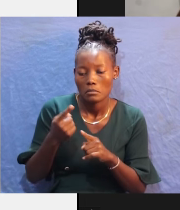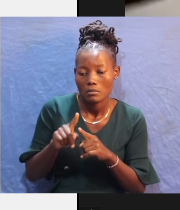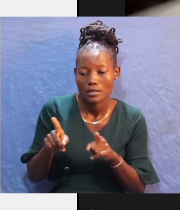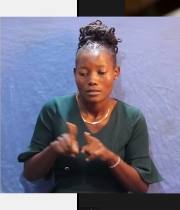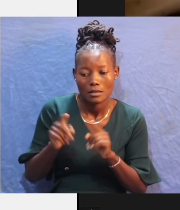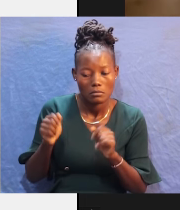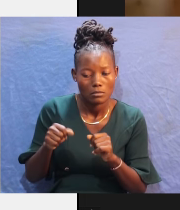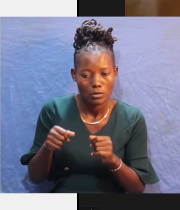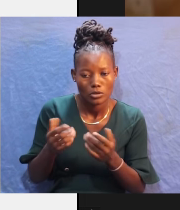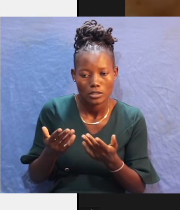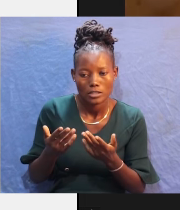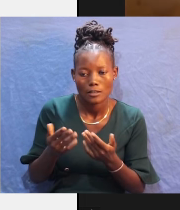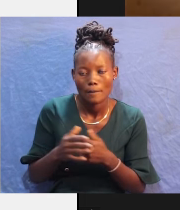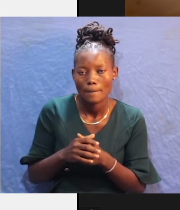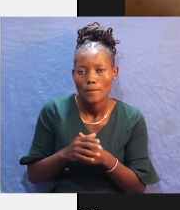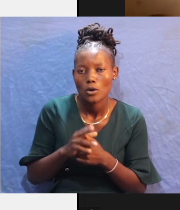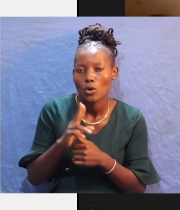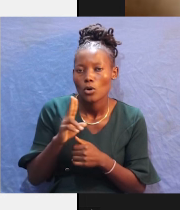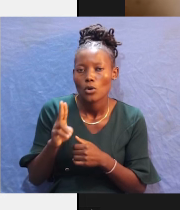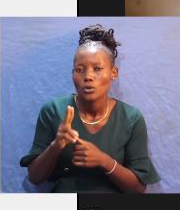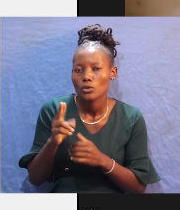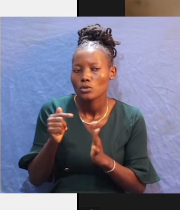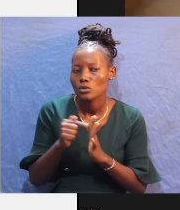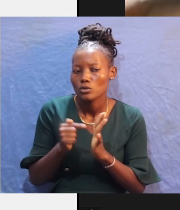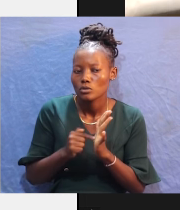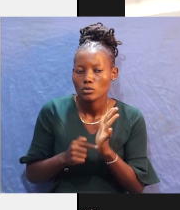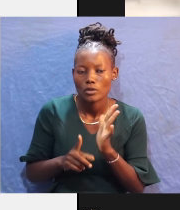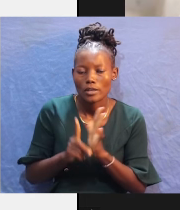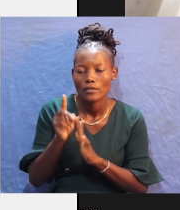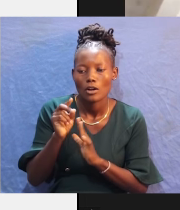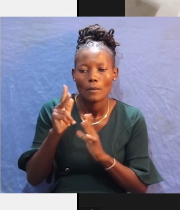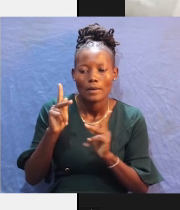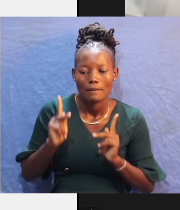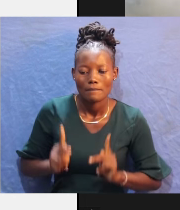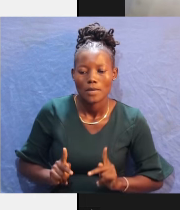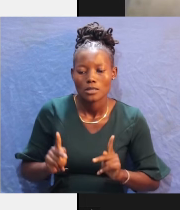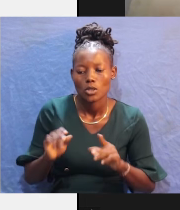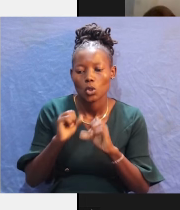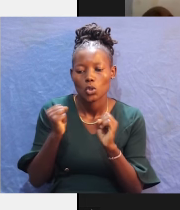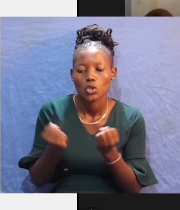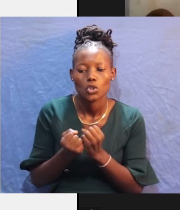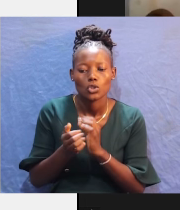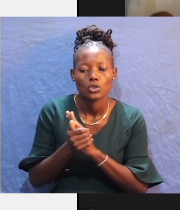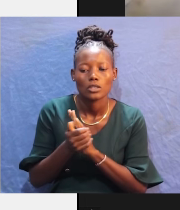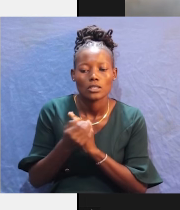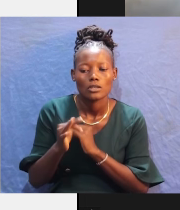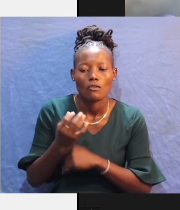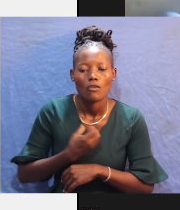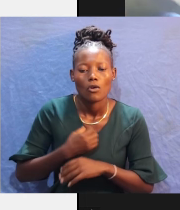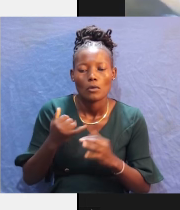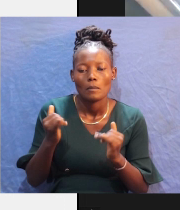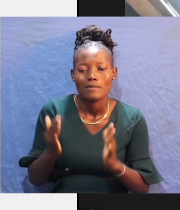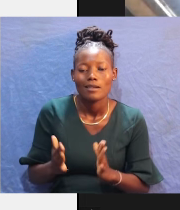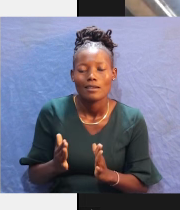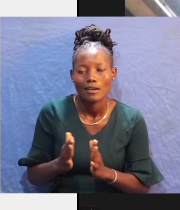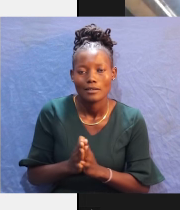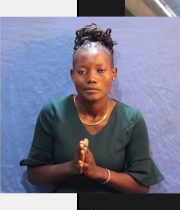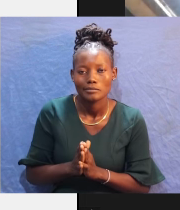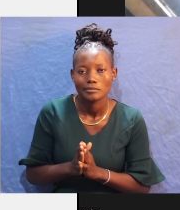bring that plus element where you are developing the personal and social skills of your players.